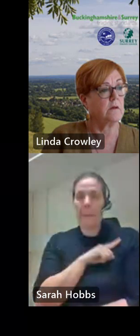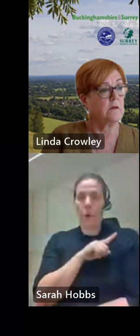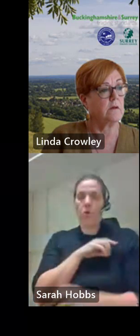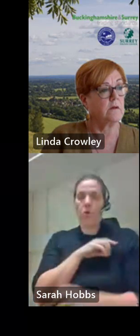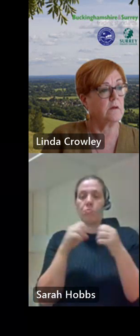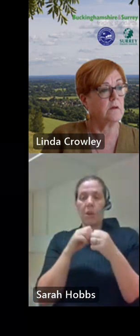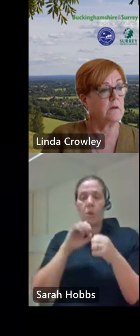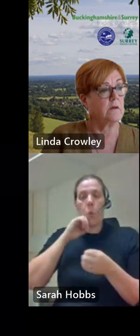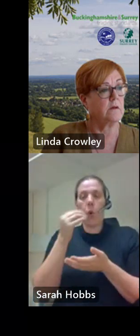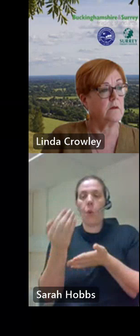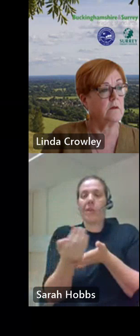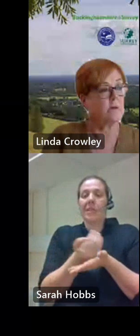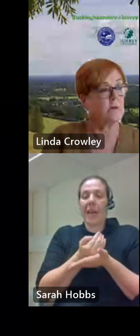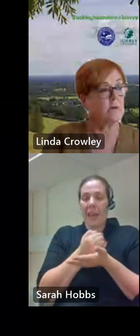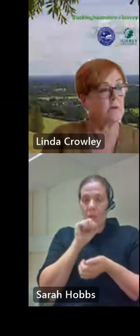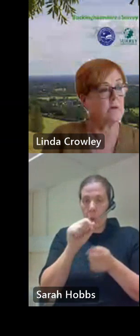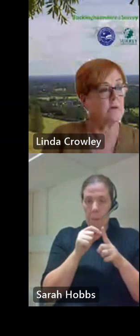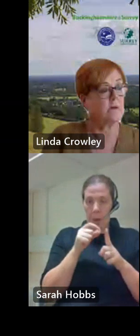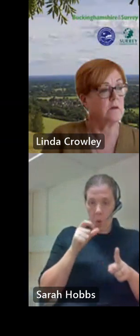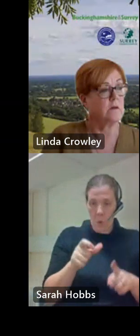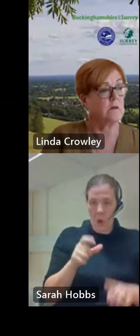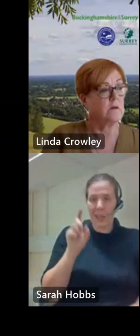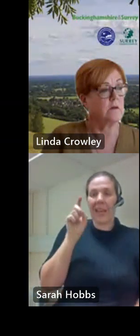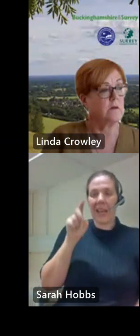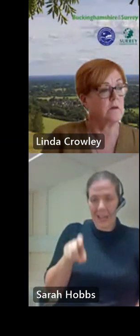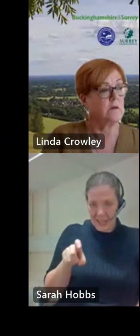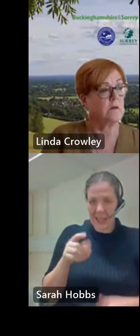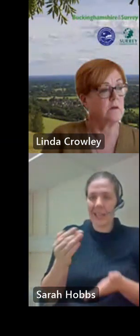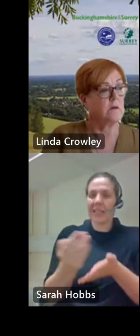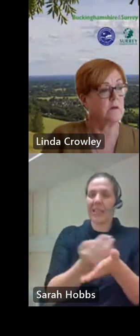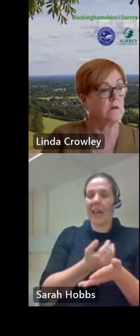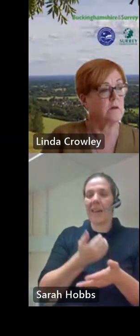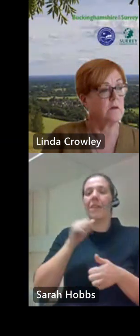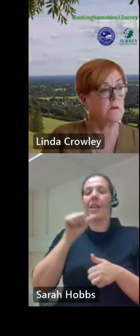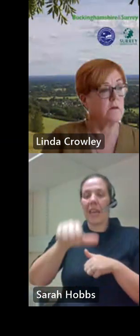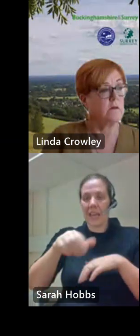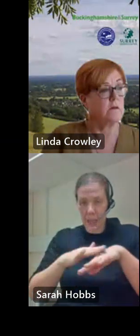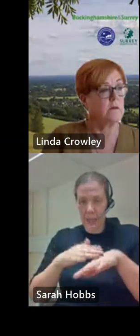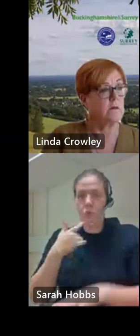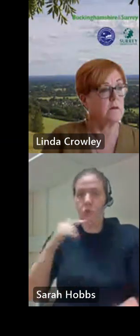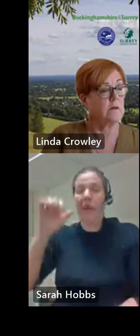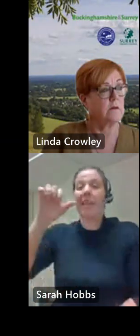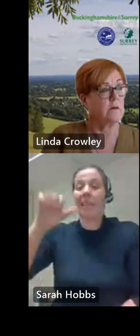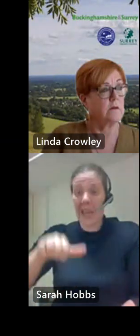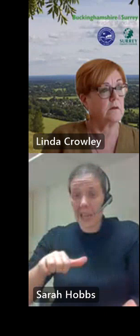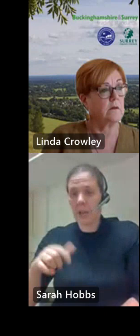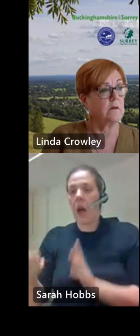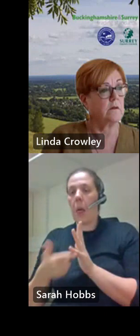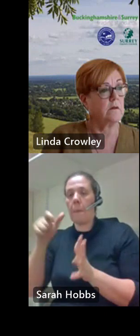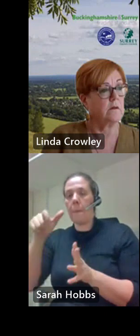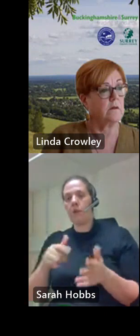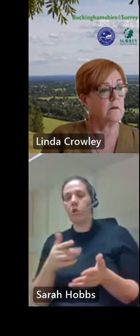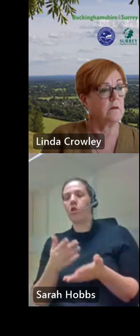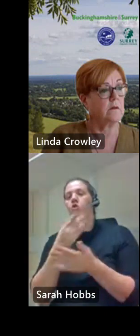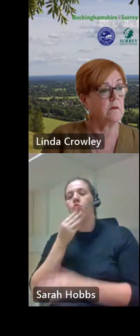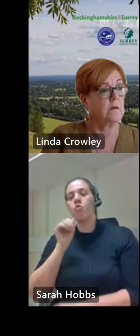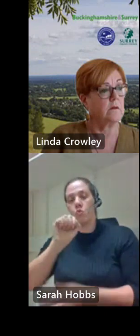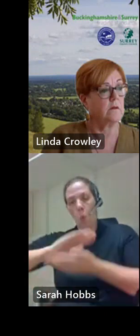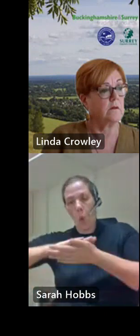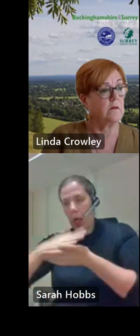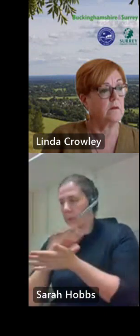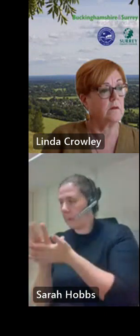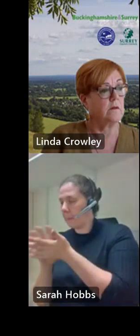that password. So when you click on that, if it says save this for next time, someone else could access that if they got to your device. So you